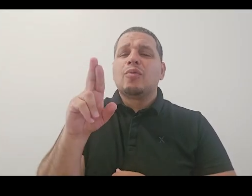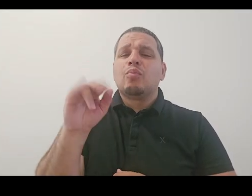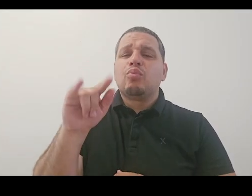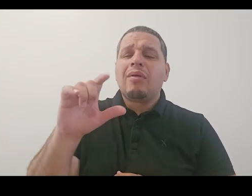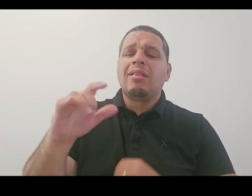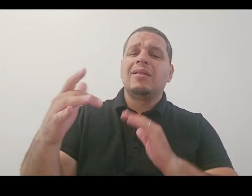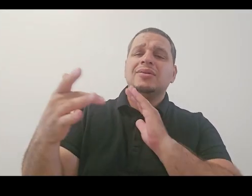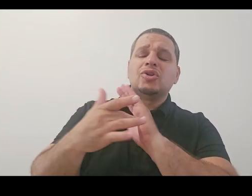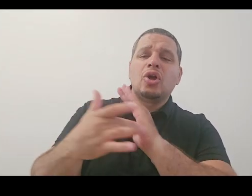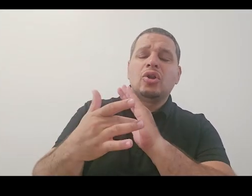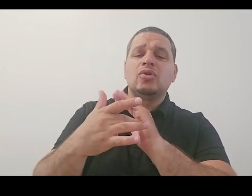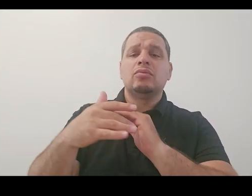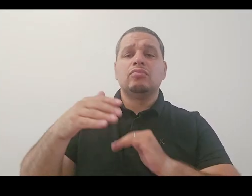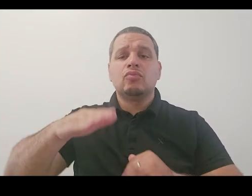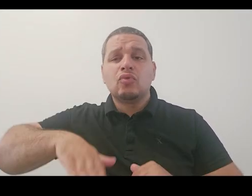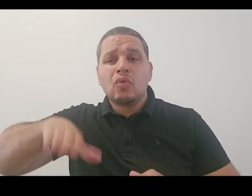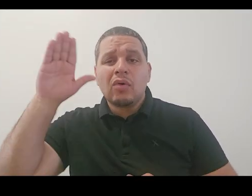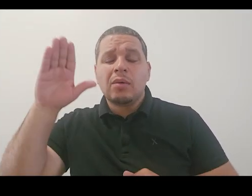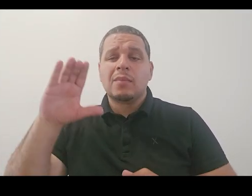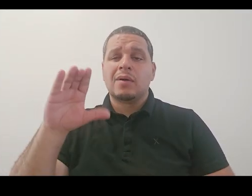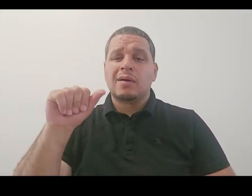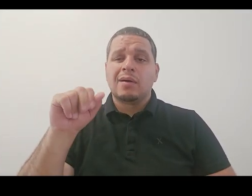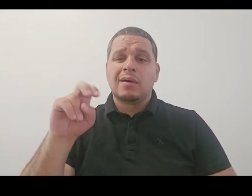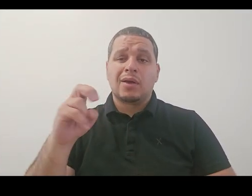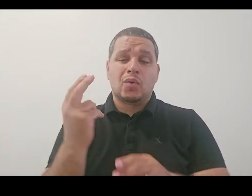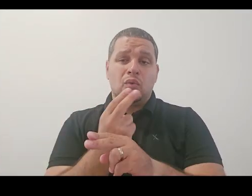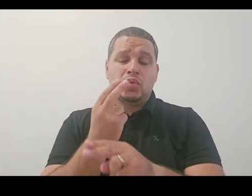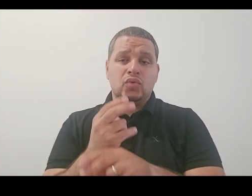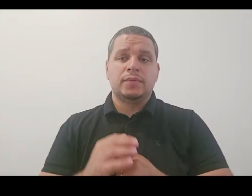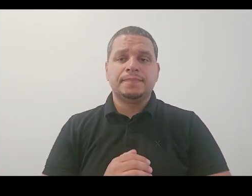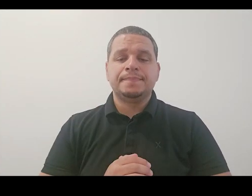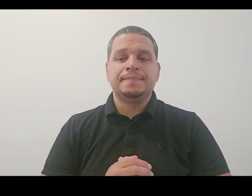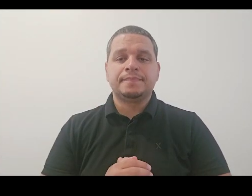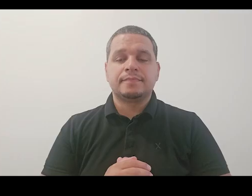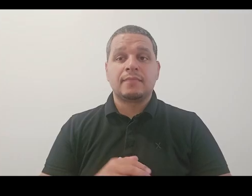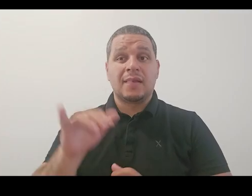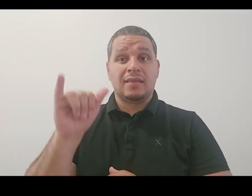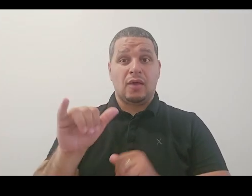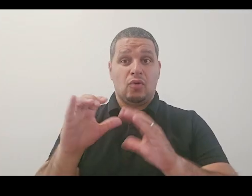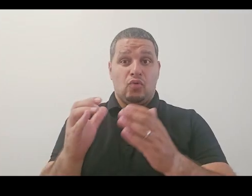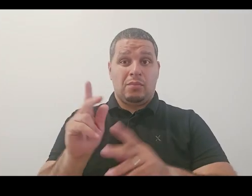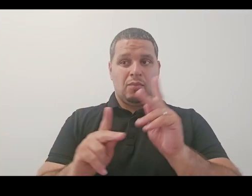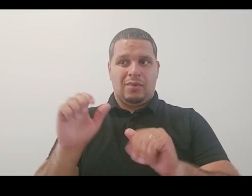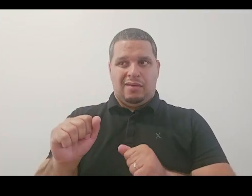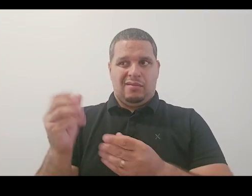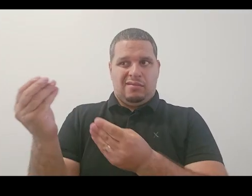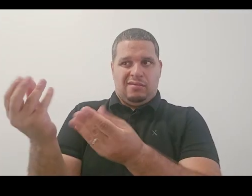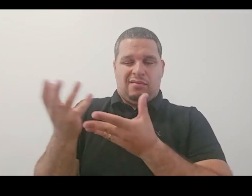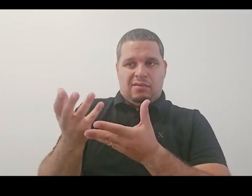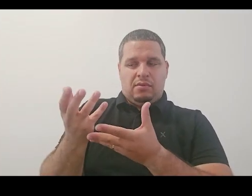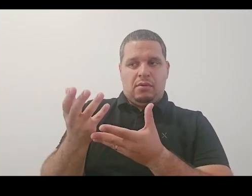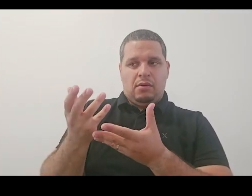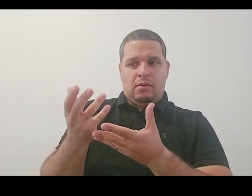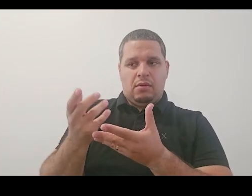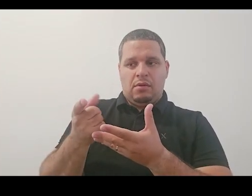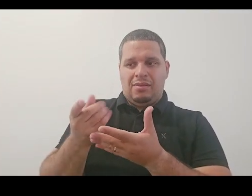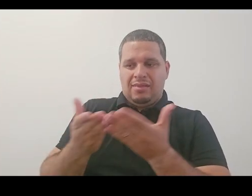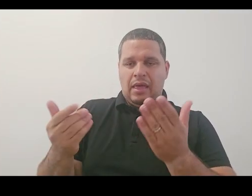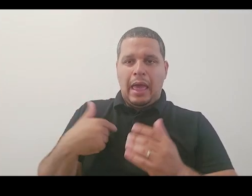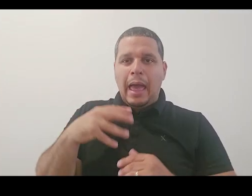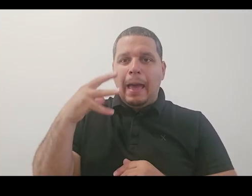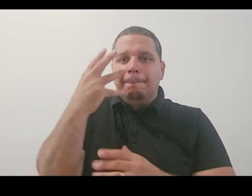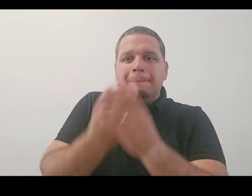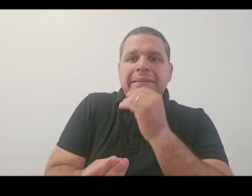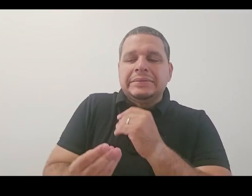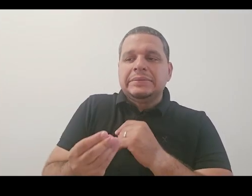Braille and technology and growing up as a cane user. And that group of people can tell me things